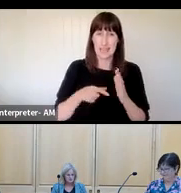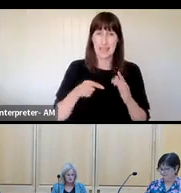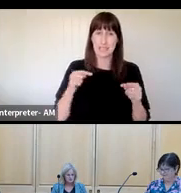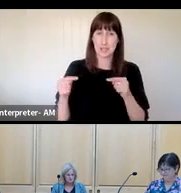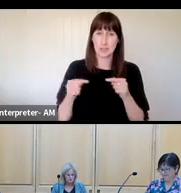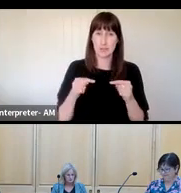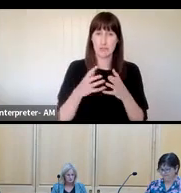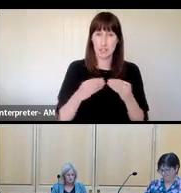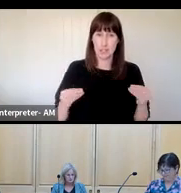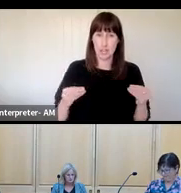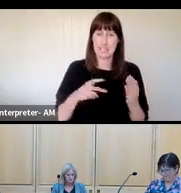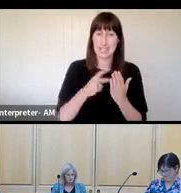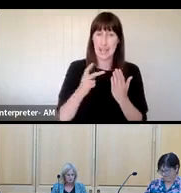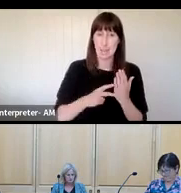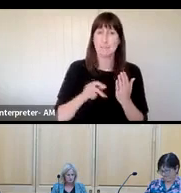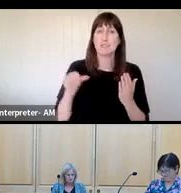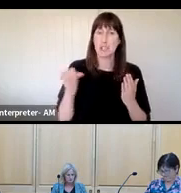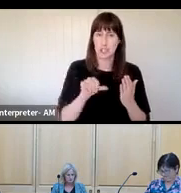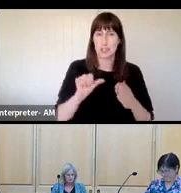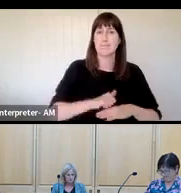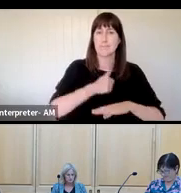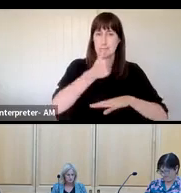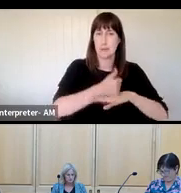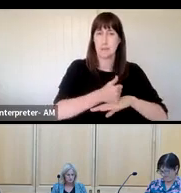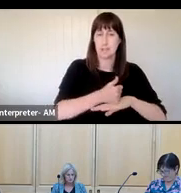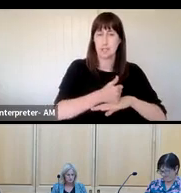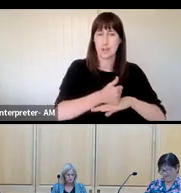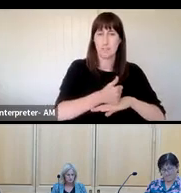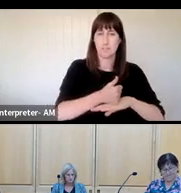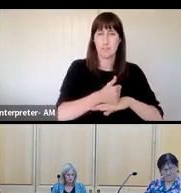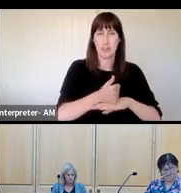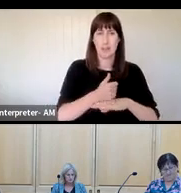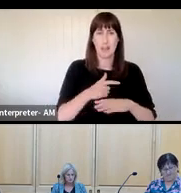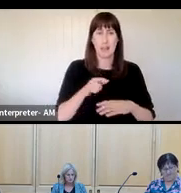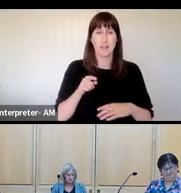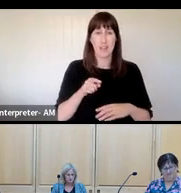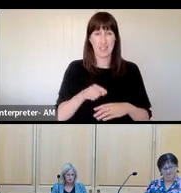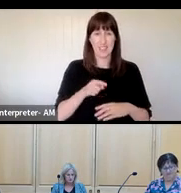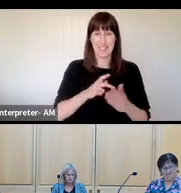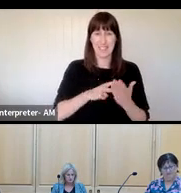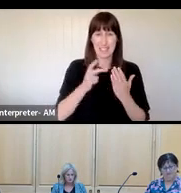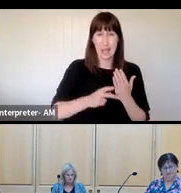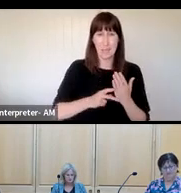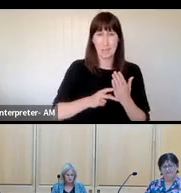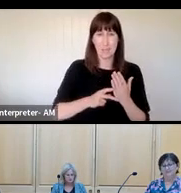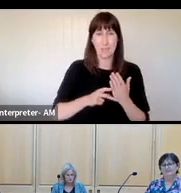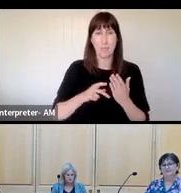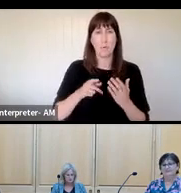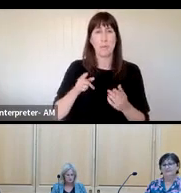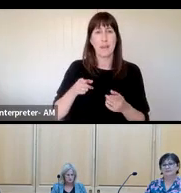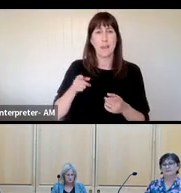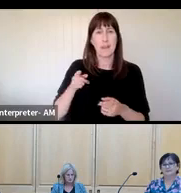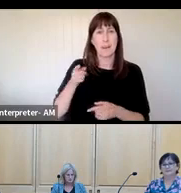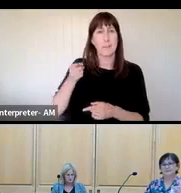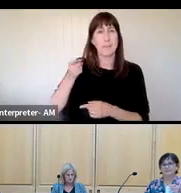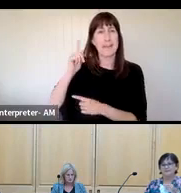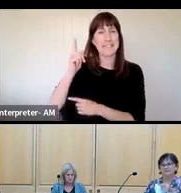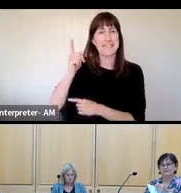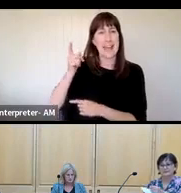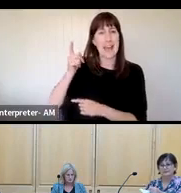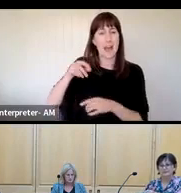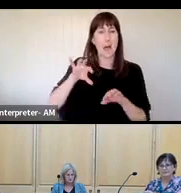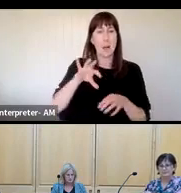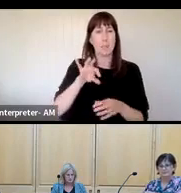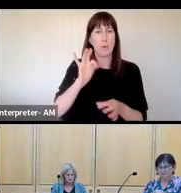established. The scheme operator is minister appointed, and that would ensure independence from the